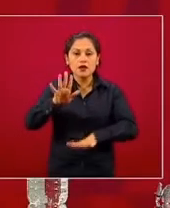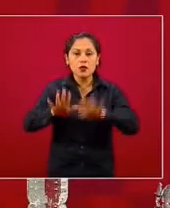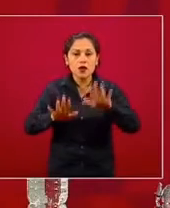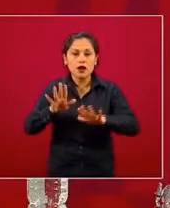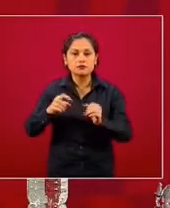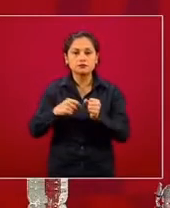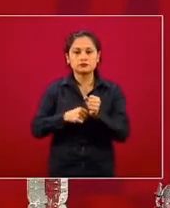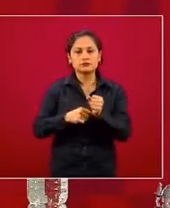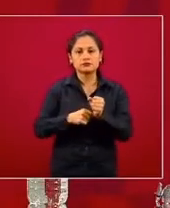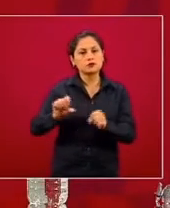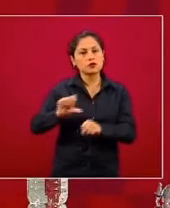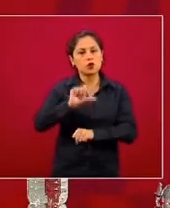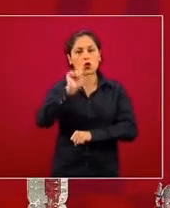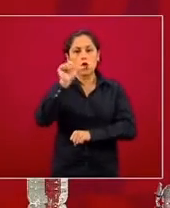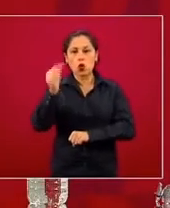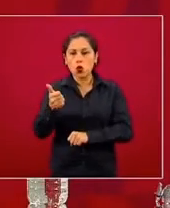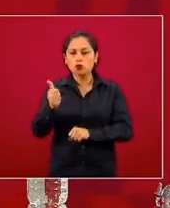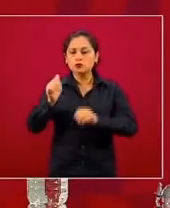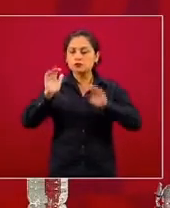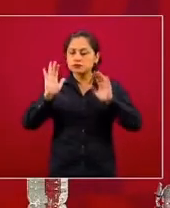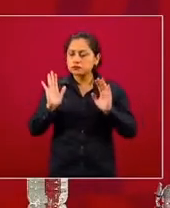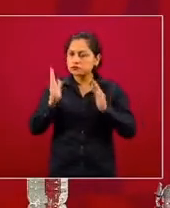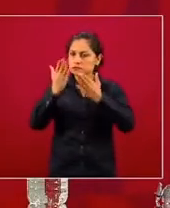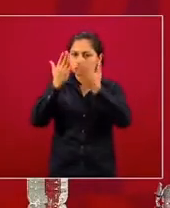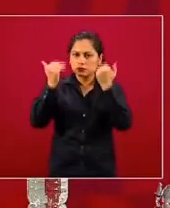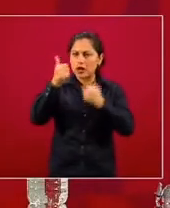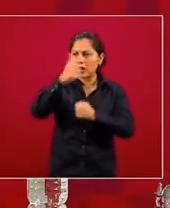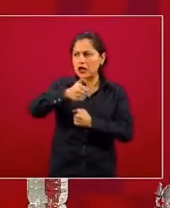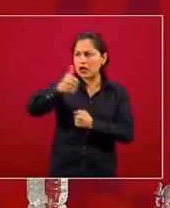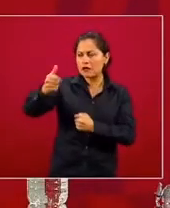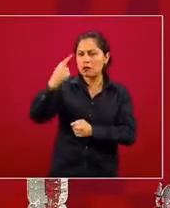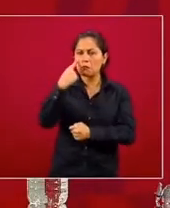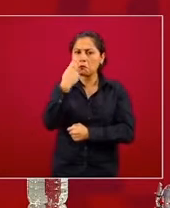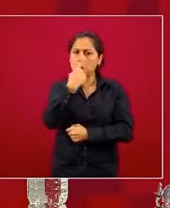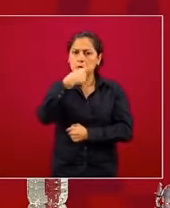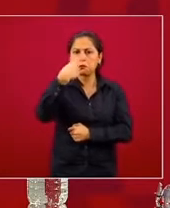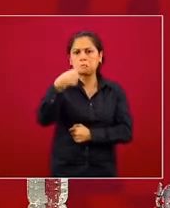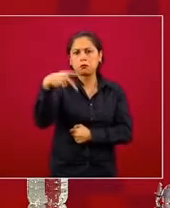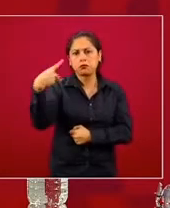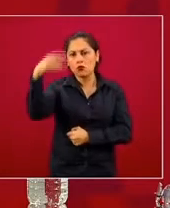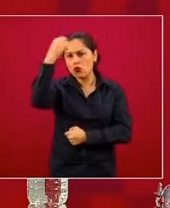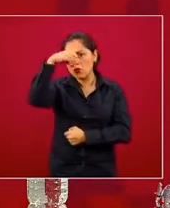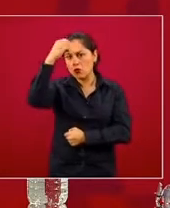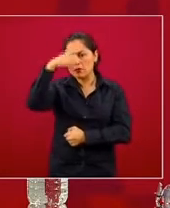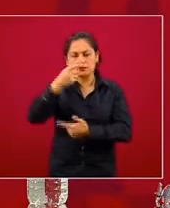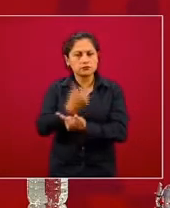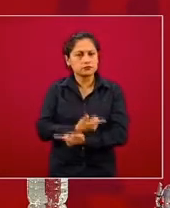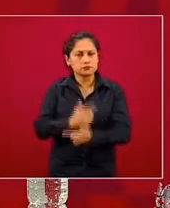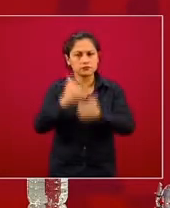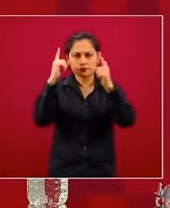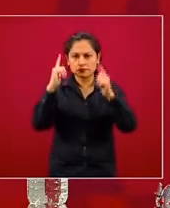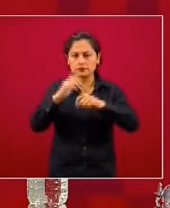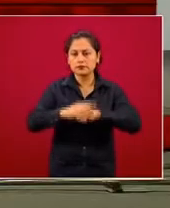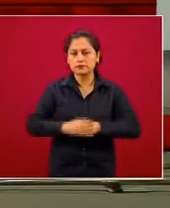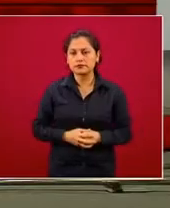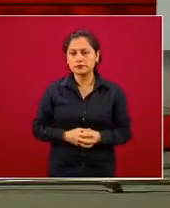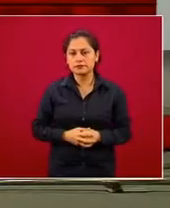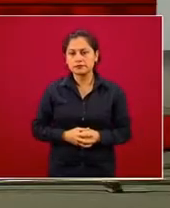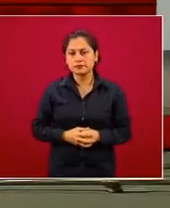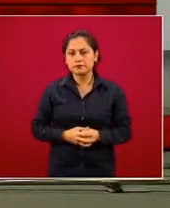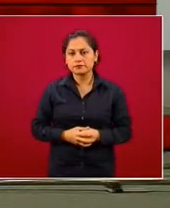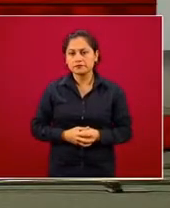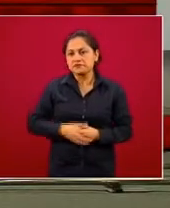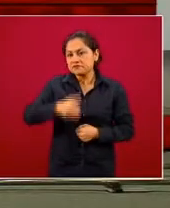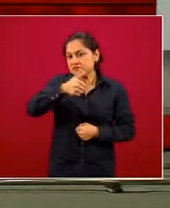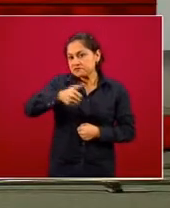quien objective, that's up to la you. opinión That's que your own tenga. opinion. No, no creo que And, en este you know, caso y que cada quien haga you su should do your